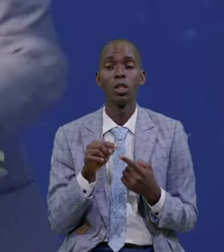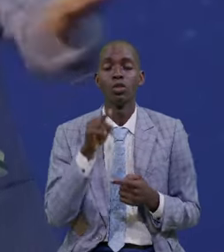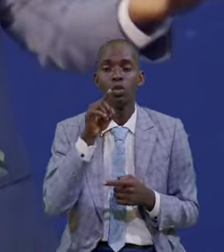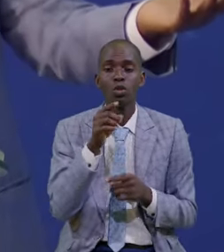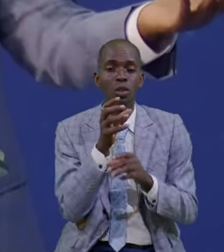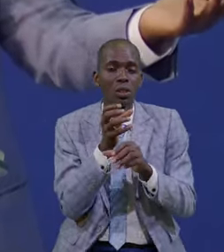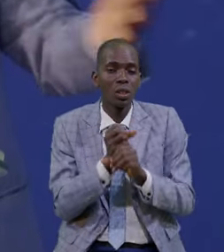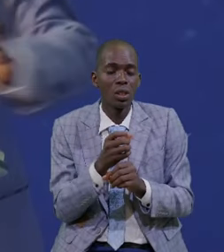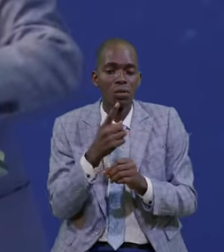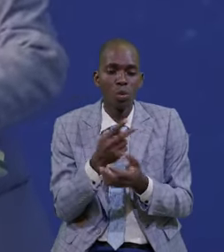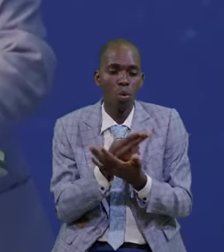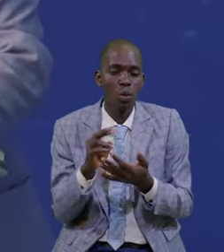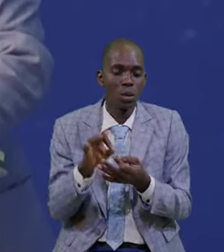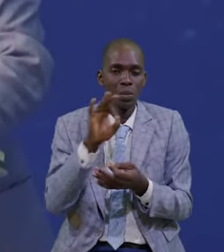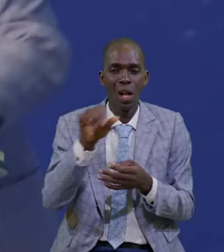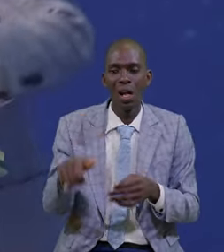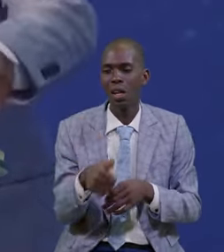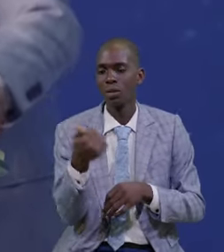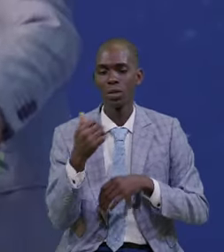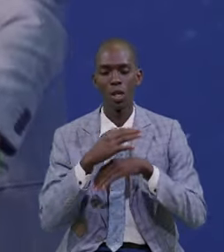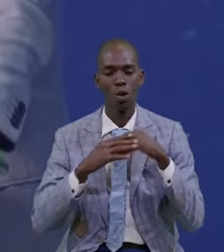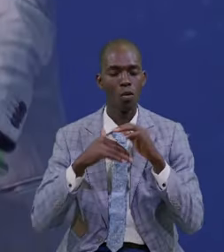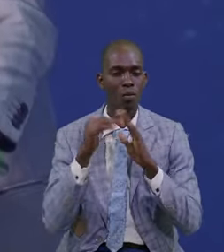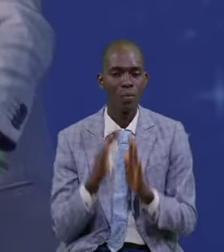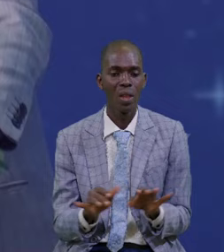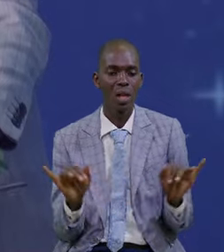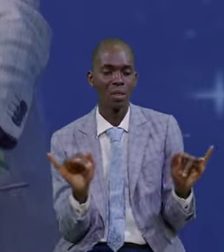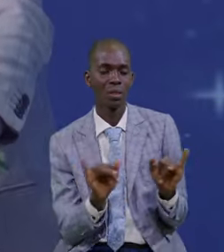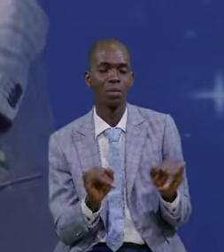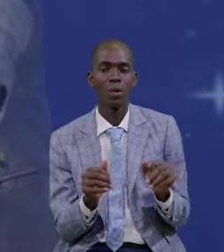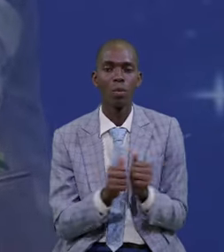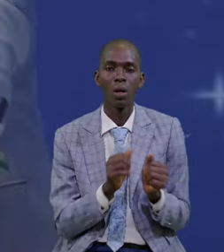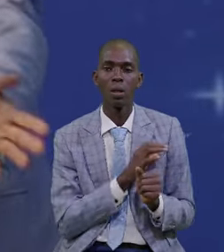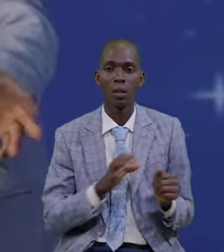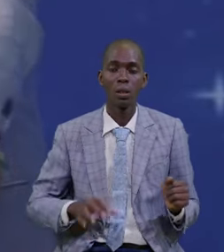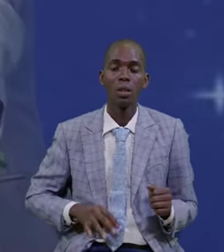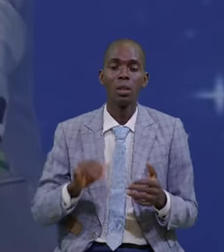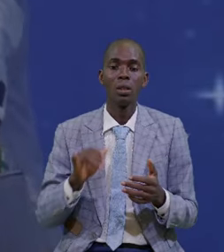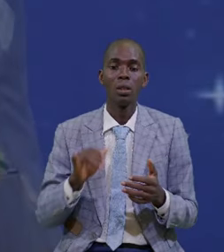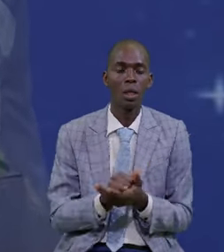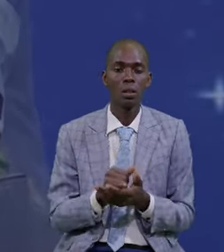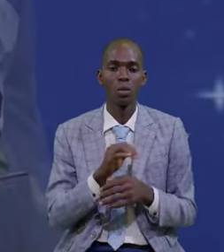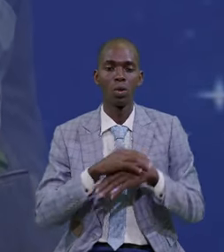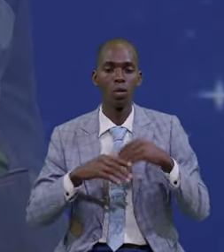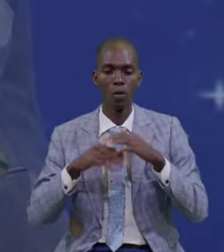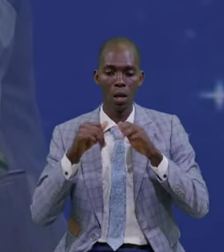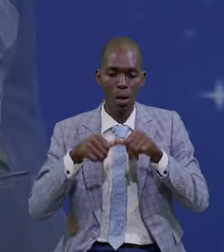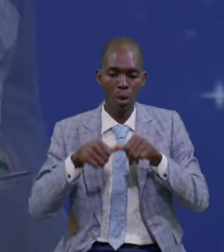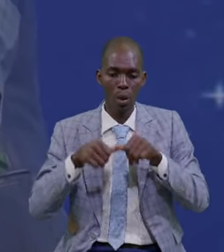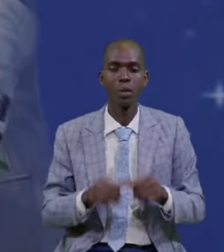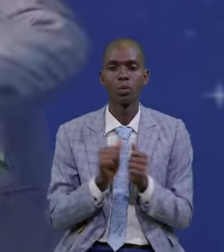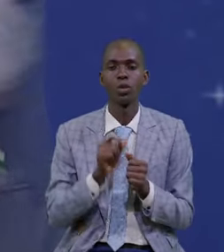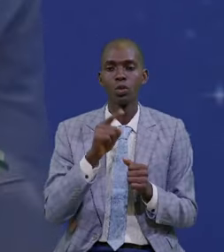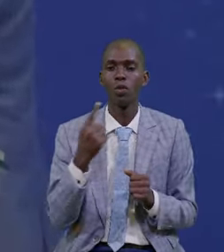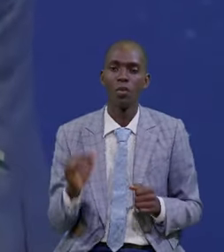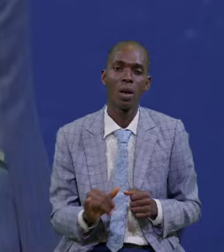comforter. Comforter like Christ. He abides with you forever. Look at verse 17.